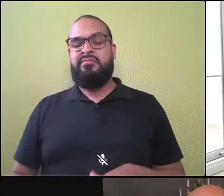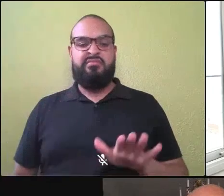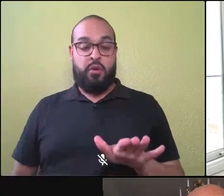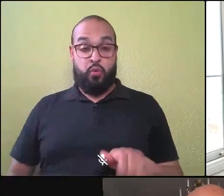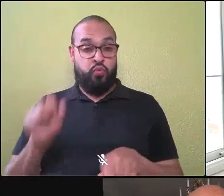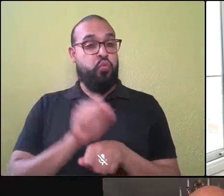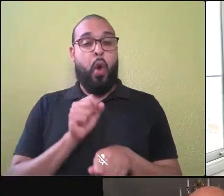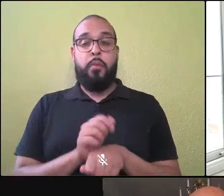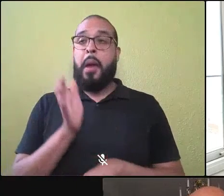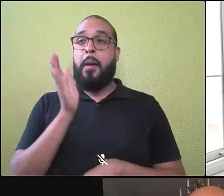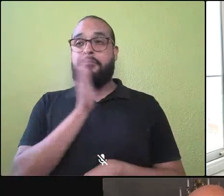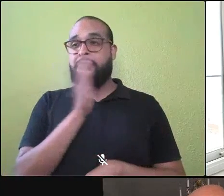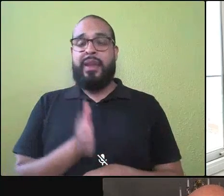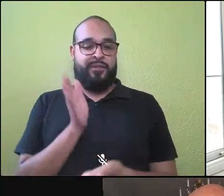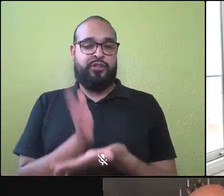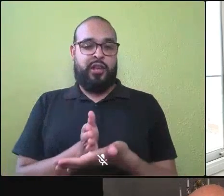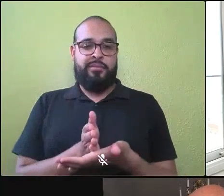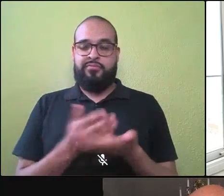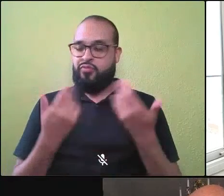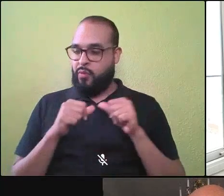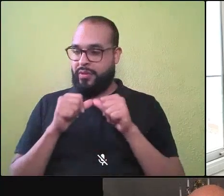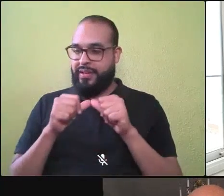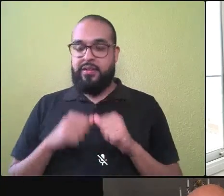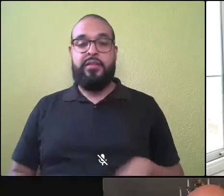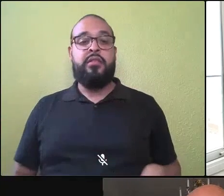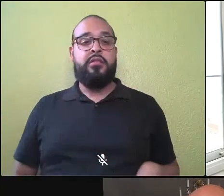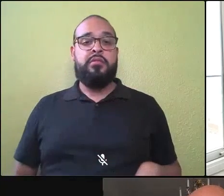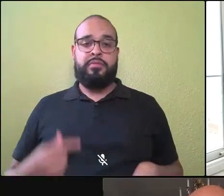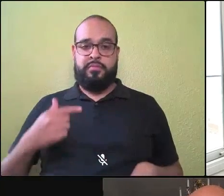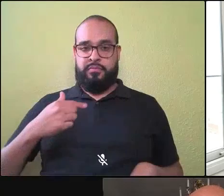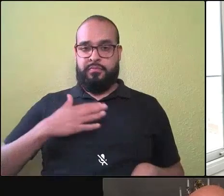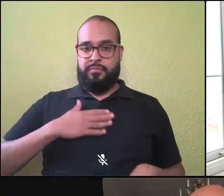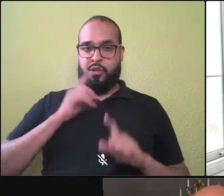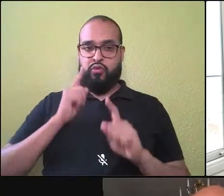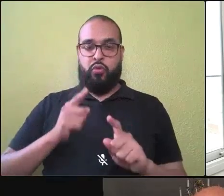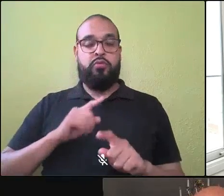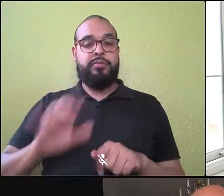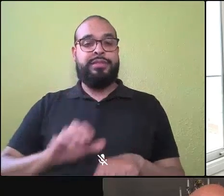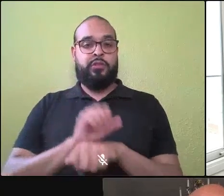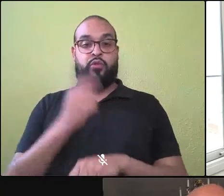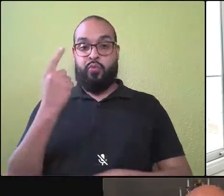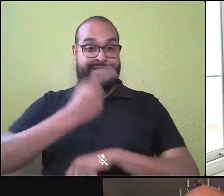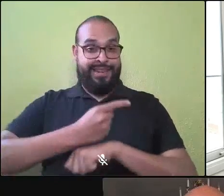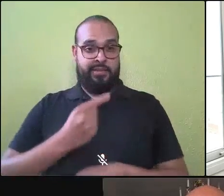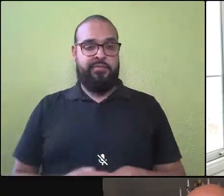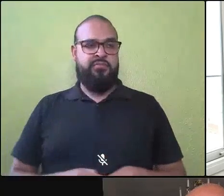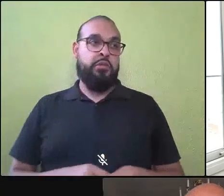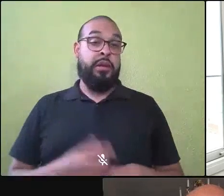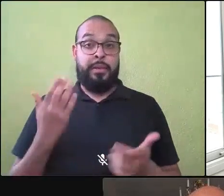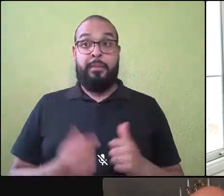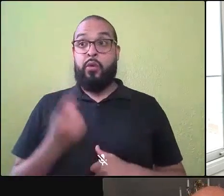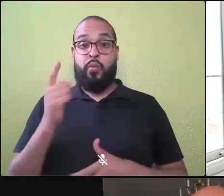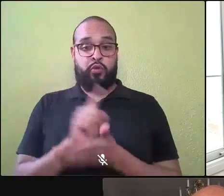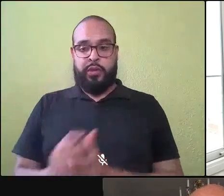I have come to the point where I say, schedule a day, schedule a week, set the goals and objectives, do as much as I can, or like they say in the